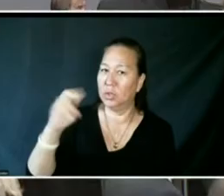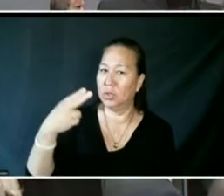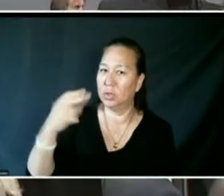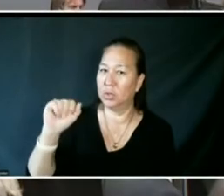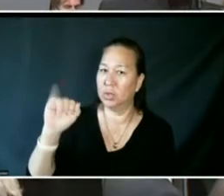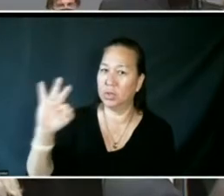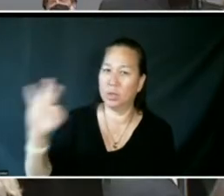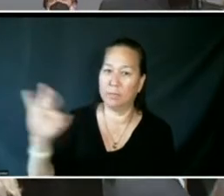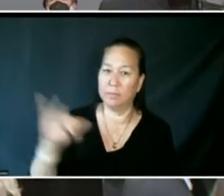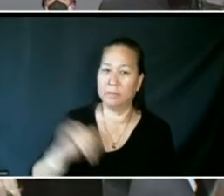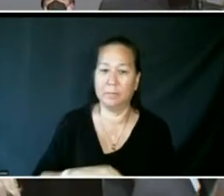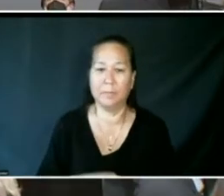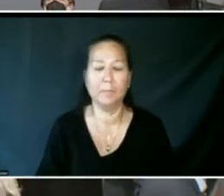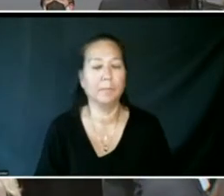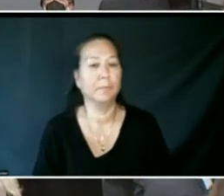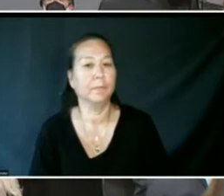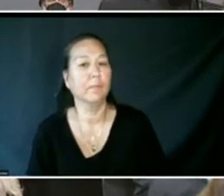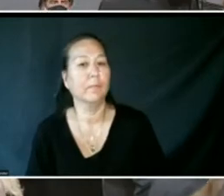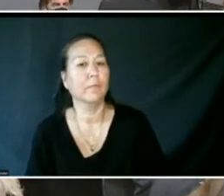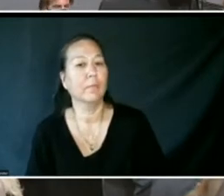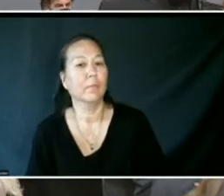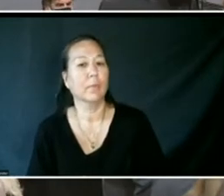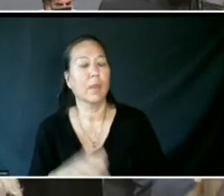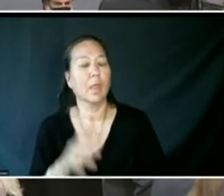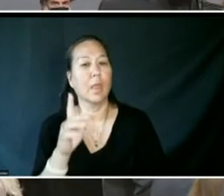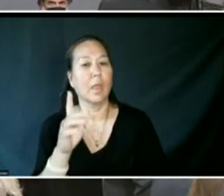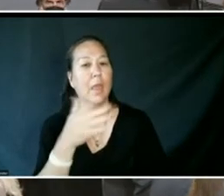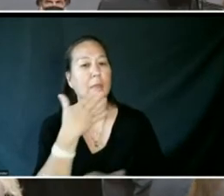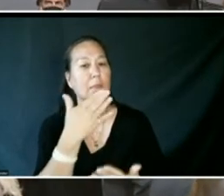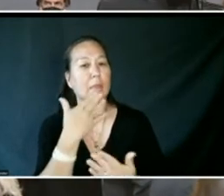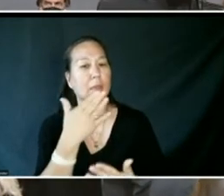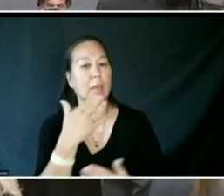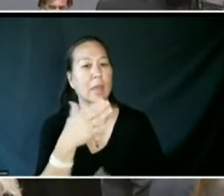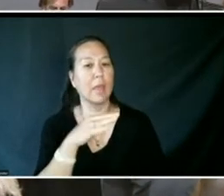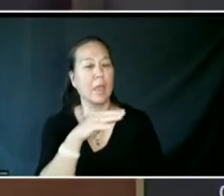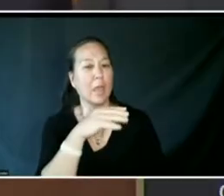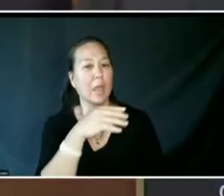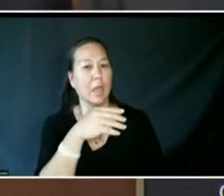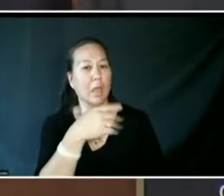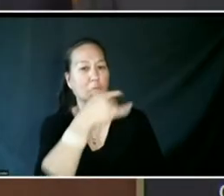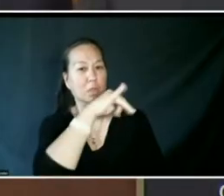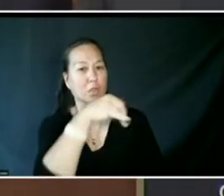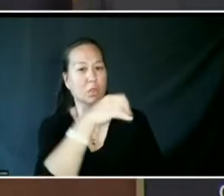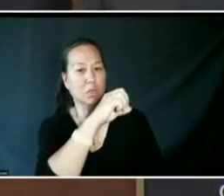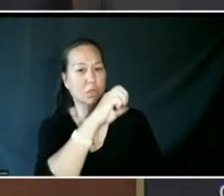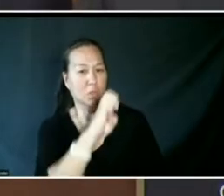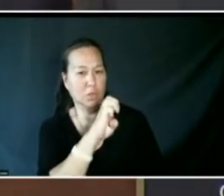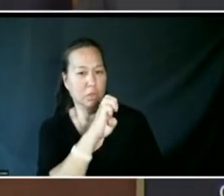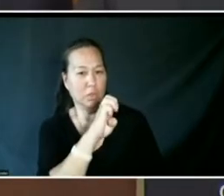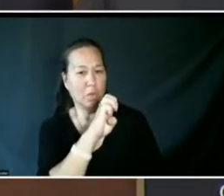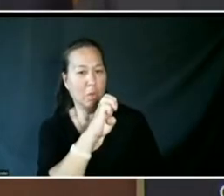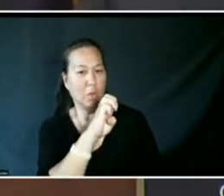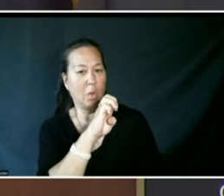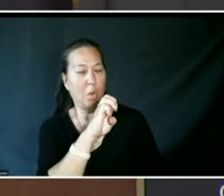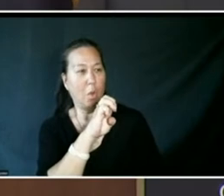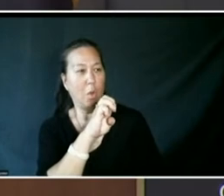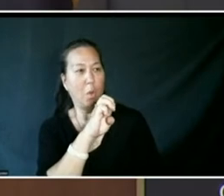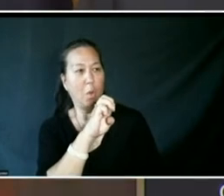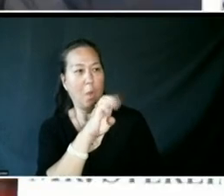Mr. Chairman. Secretary Raffensperger, did Joe Biden win the 2020 presidential election in Georgia, and by what margin?